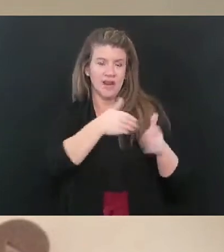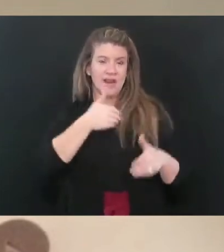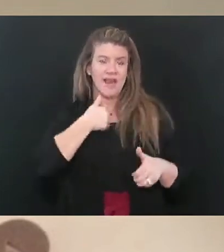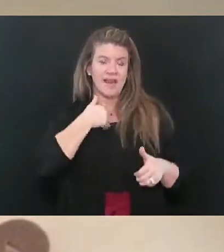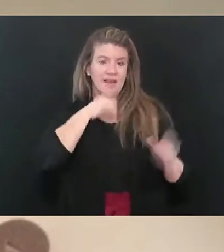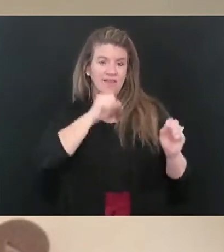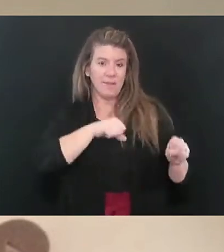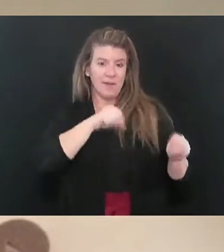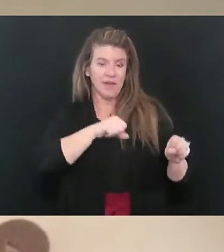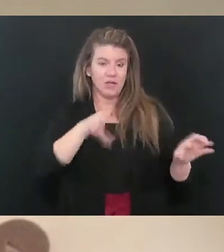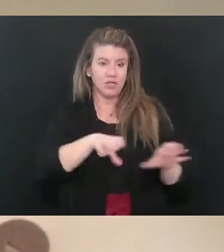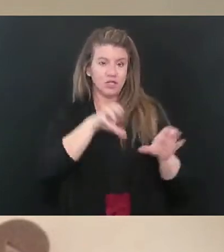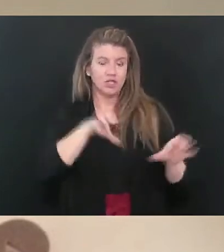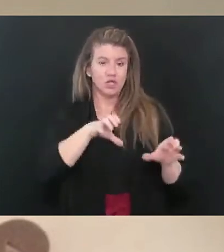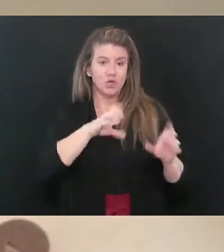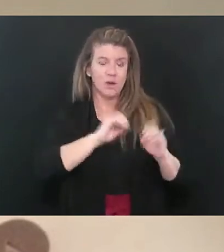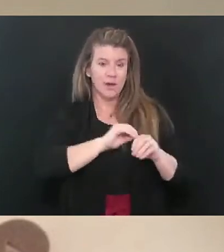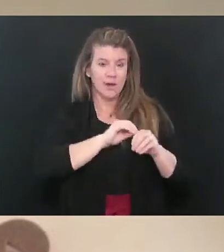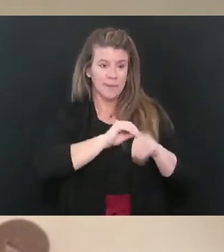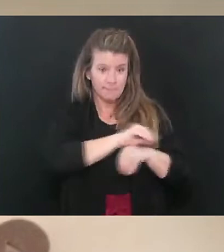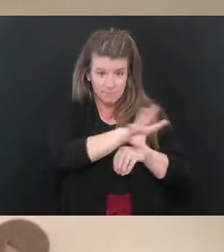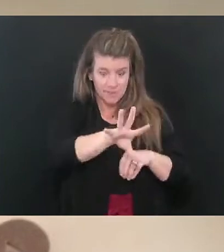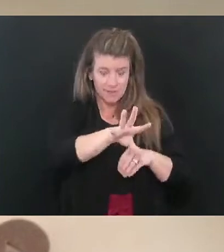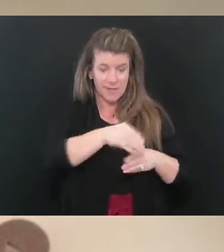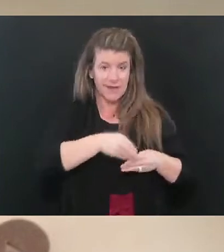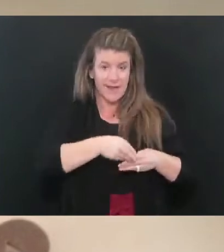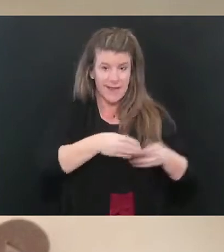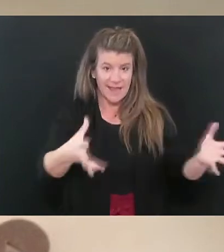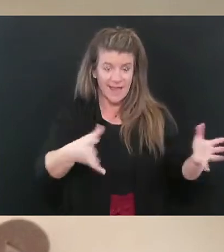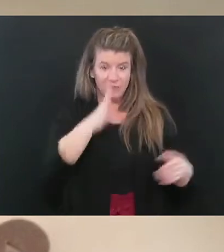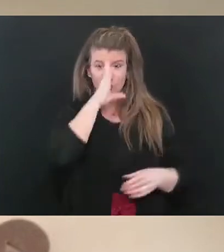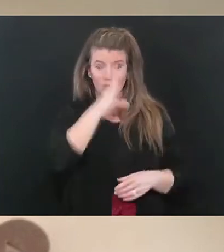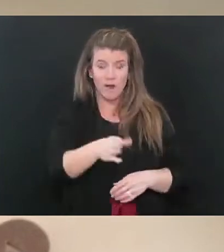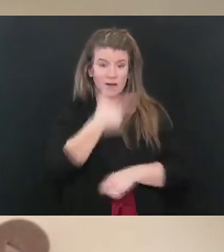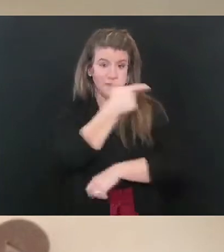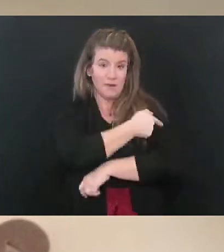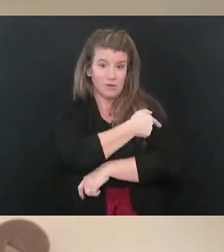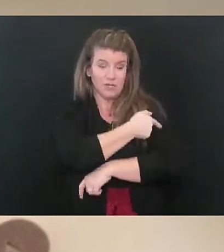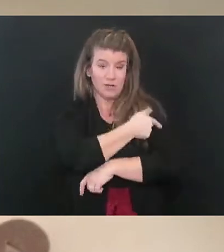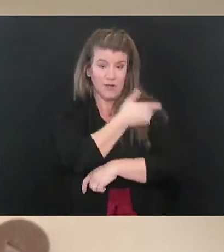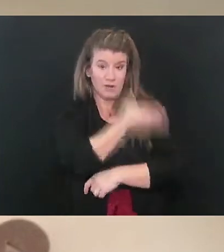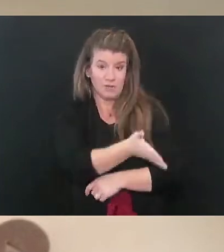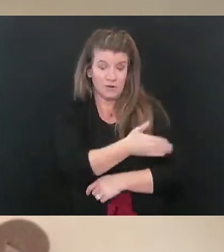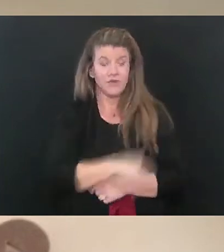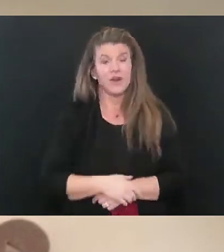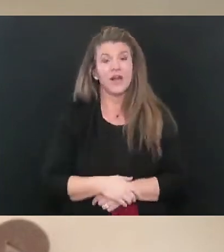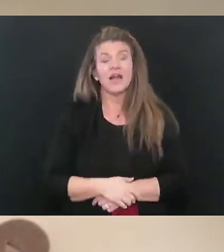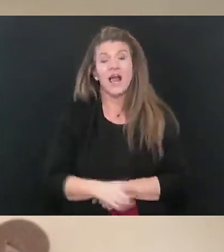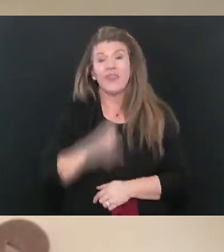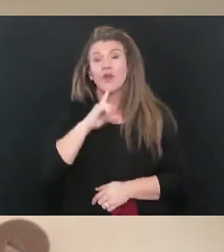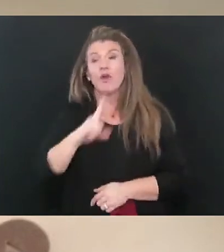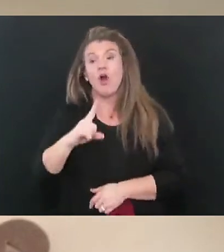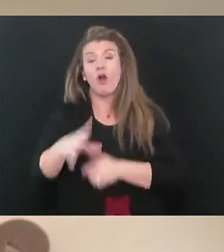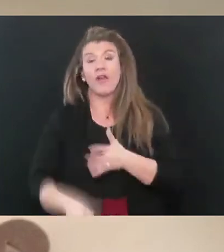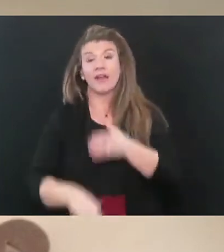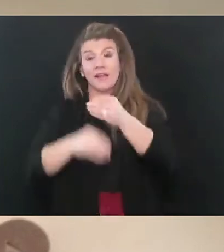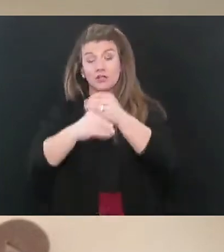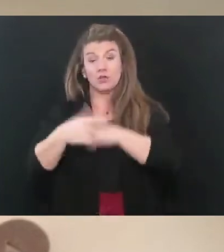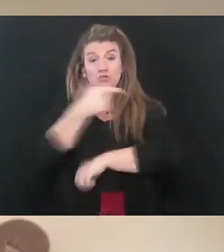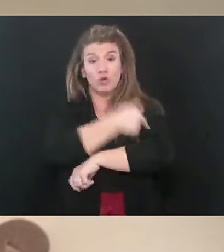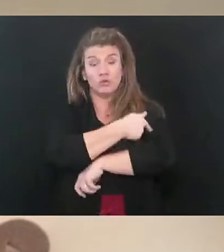to administer and have direct administration oversight of. There are the additional doses that